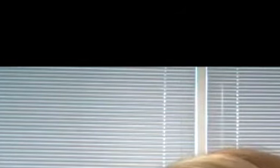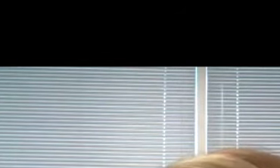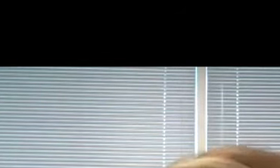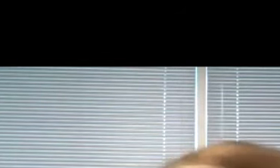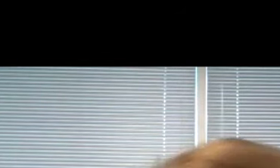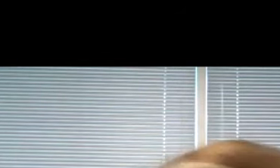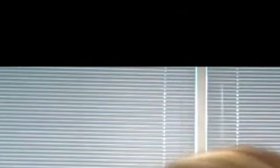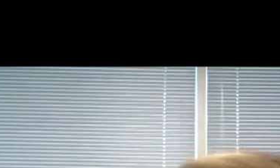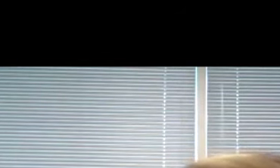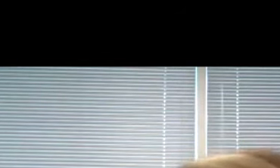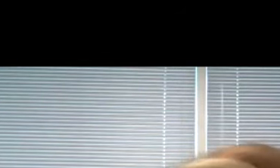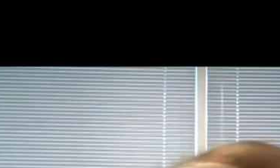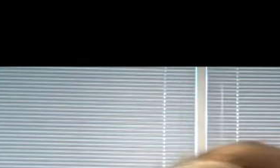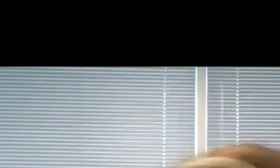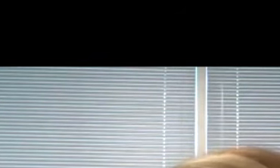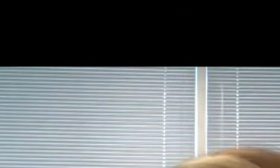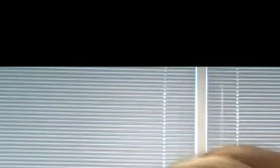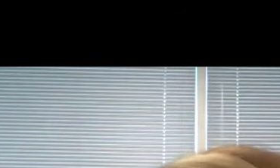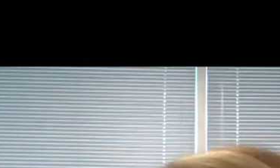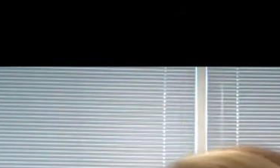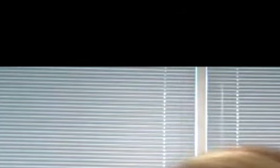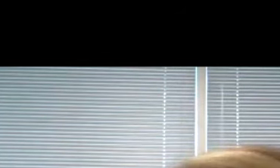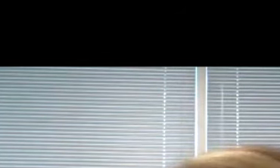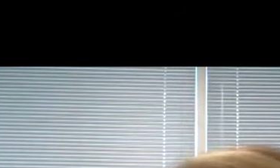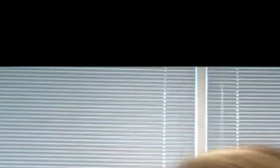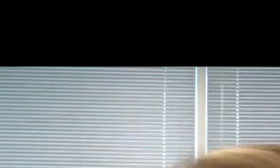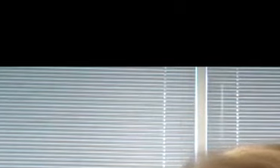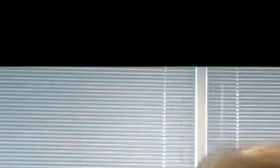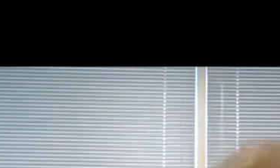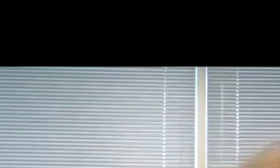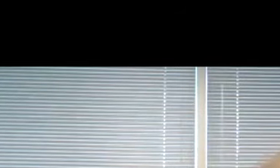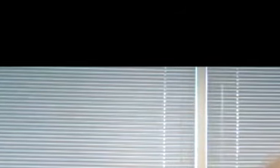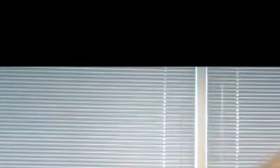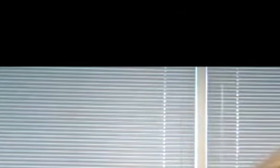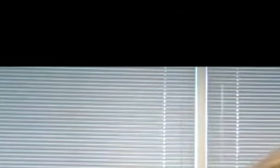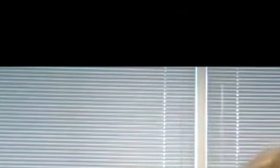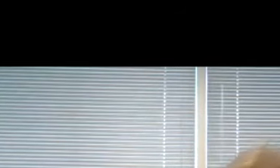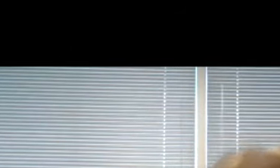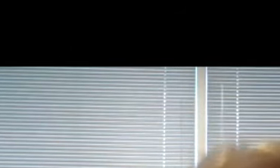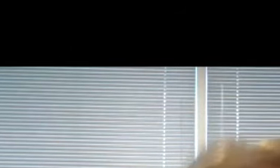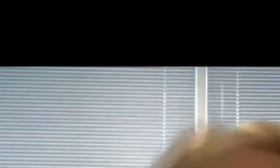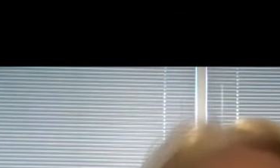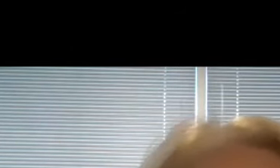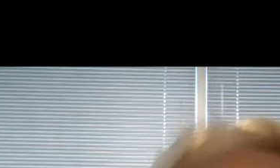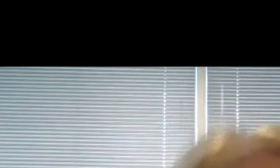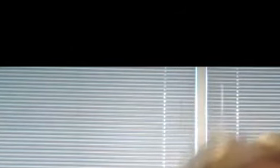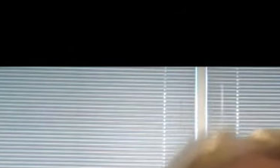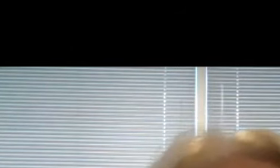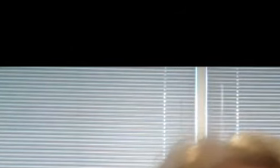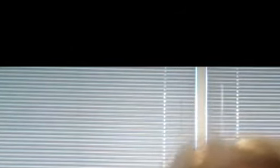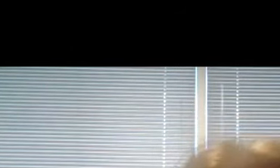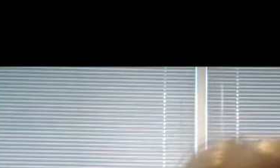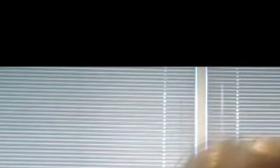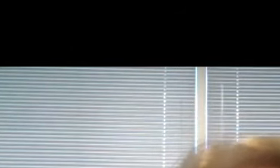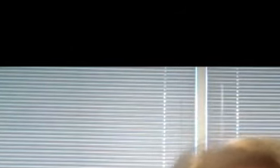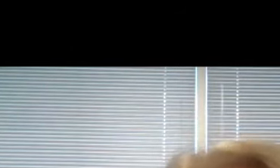be available to you after you graduate. For sure. Well, and even more than that, we just made a